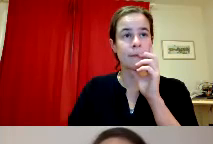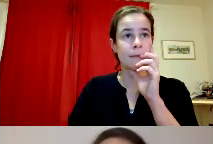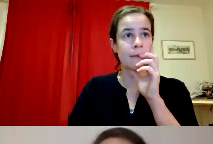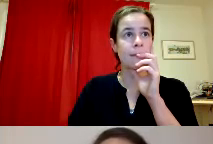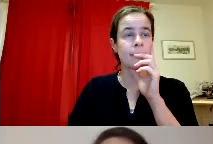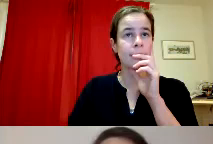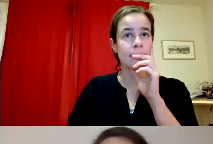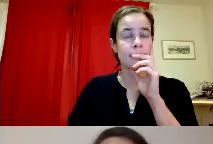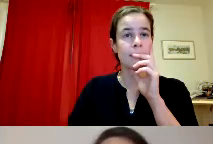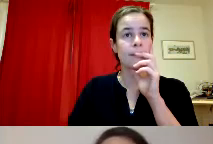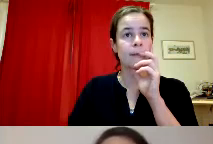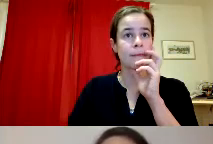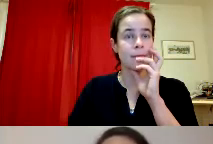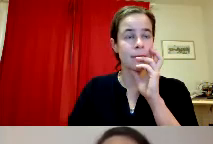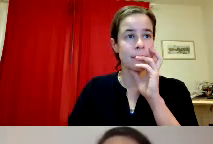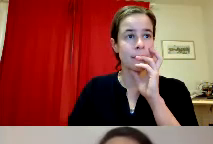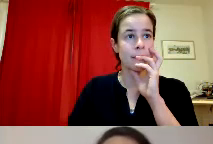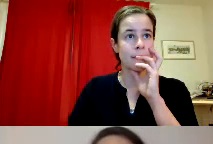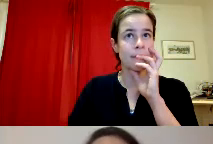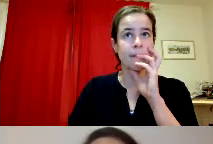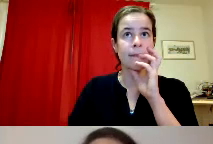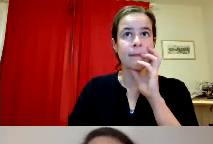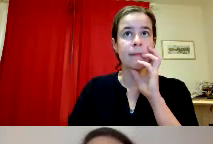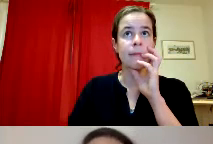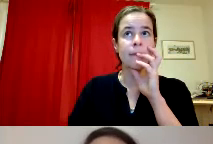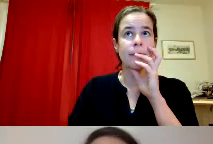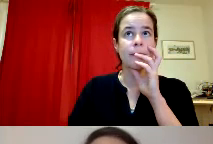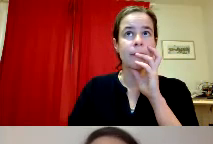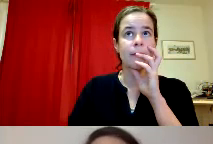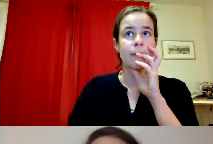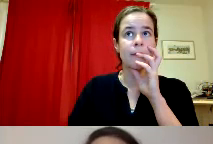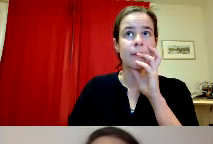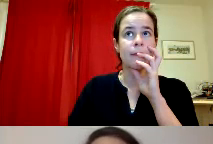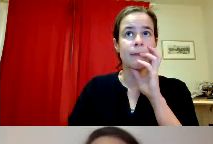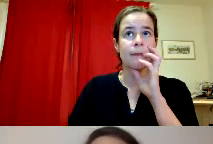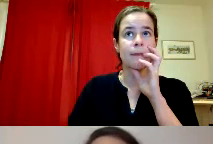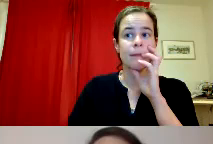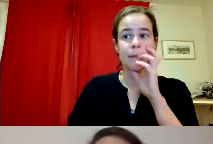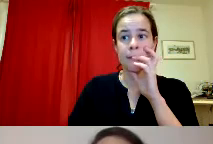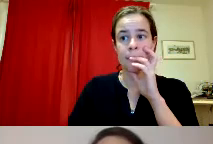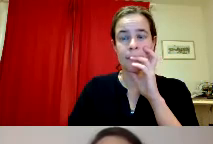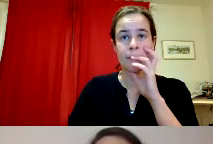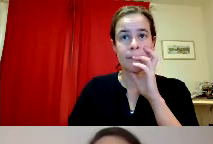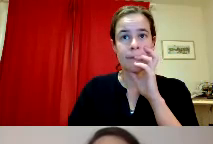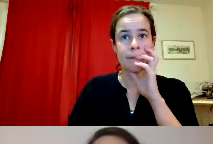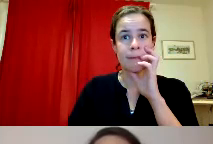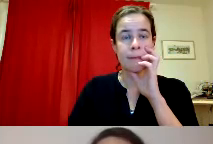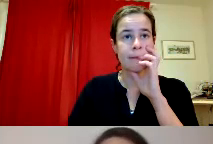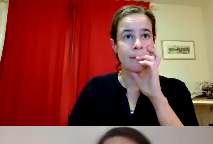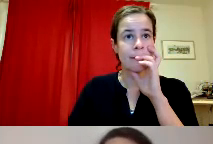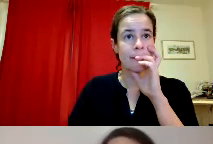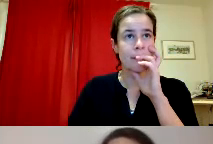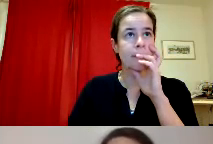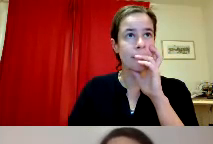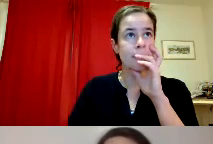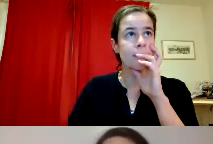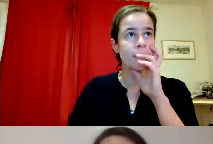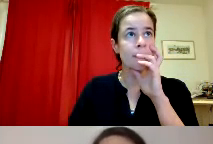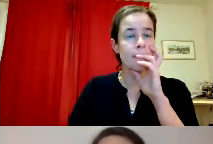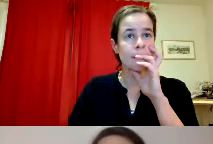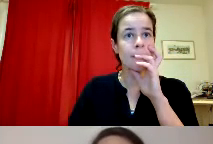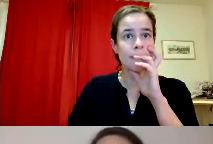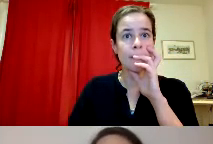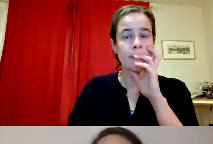differences in stress levels between breastfeeding, formula feeding, and mixed feeding caregivers, which was also very